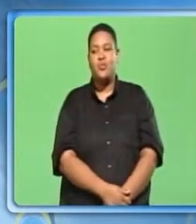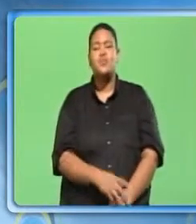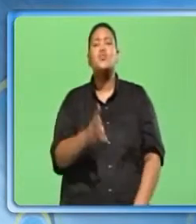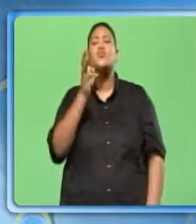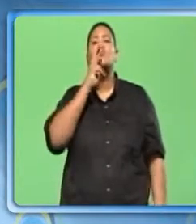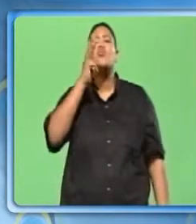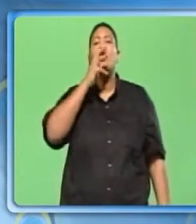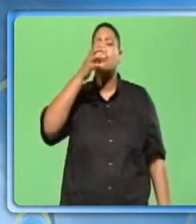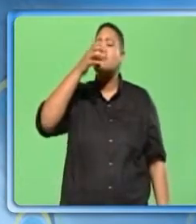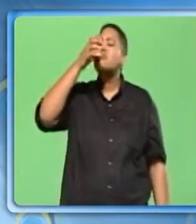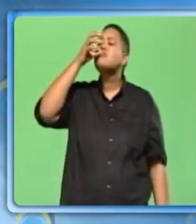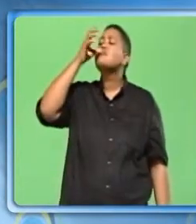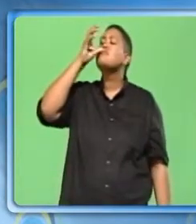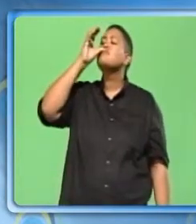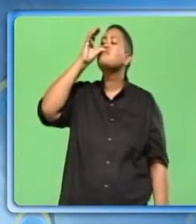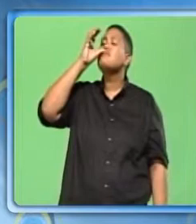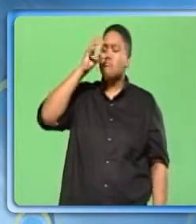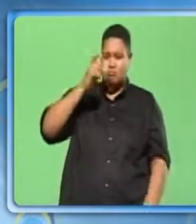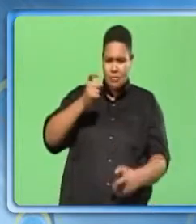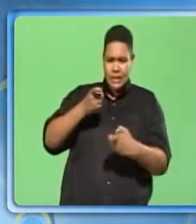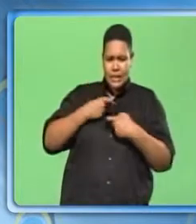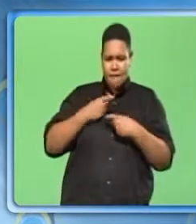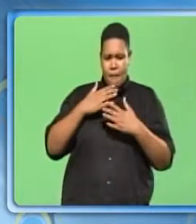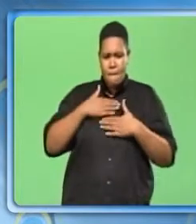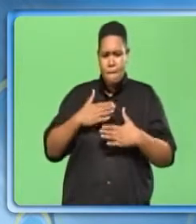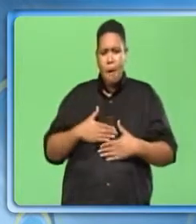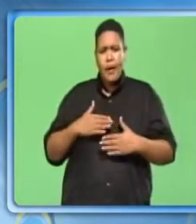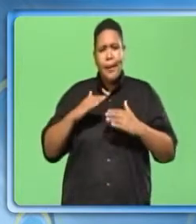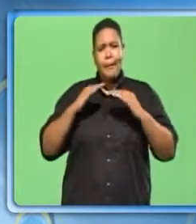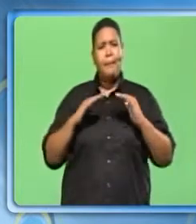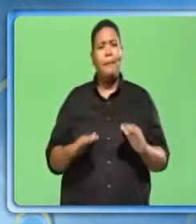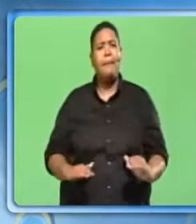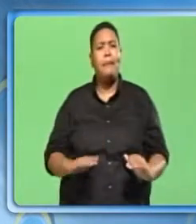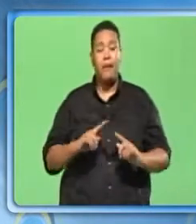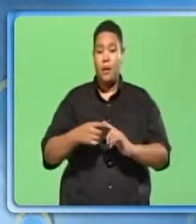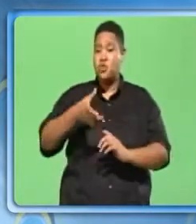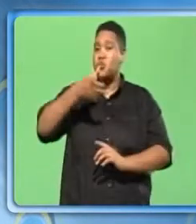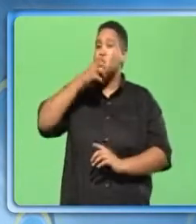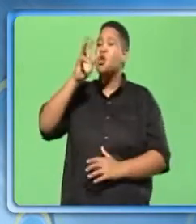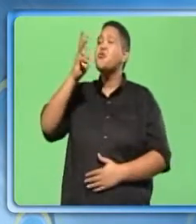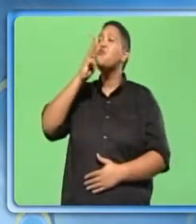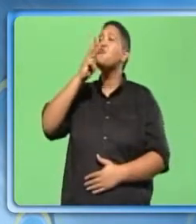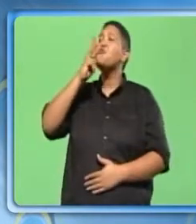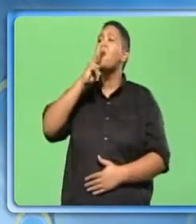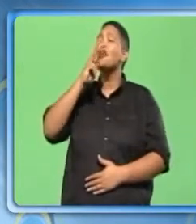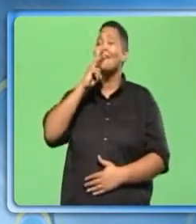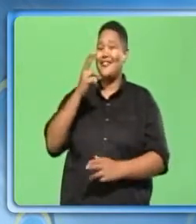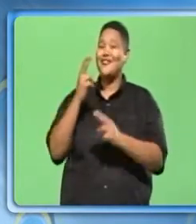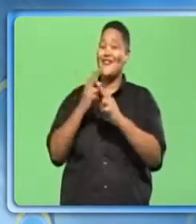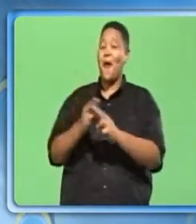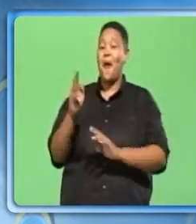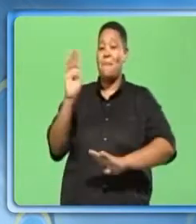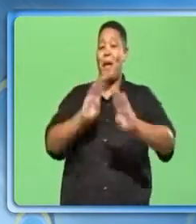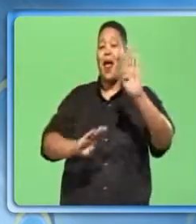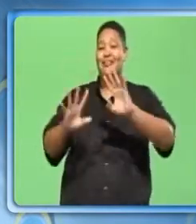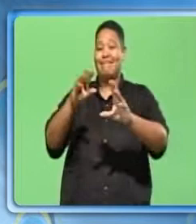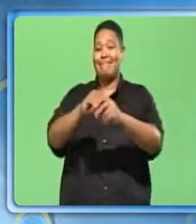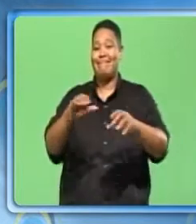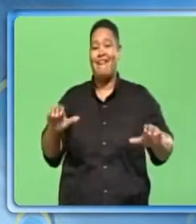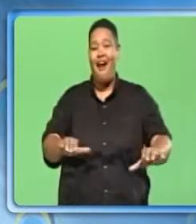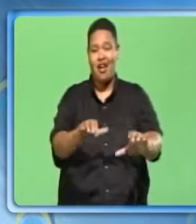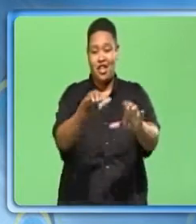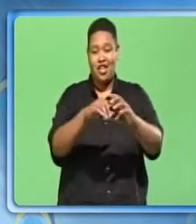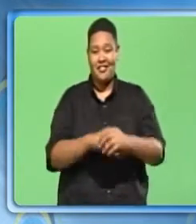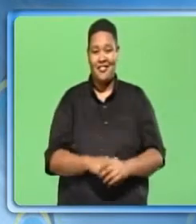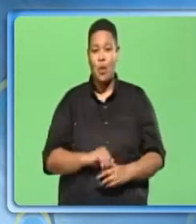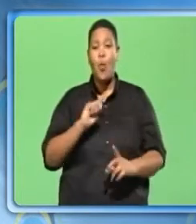Water works to restore a steady state in our bodies. So when we drink water, it is biology in action.